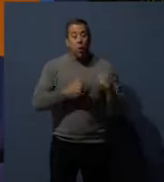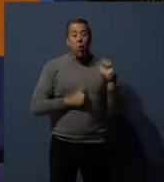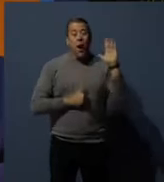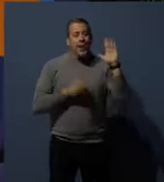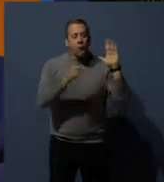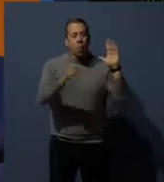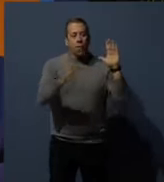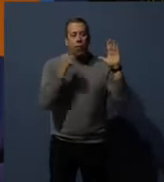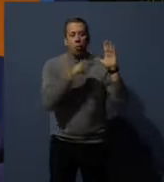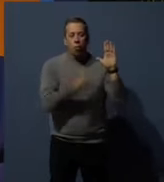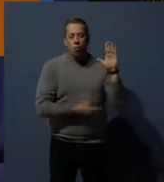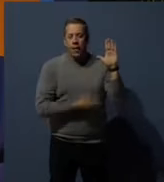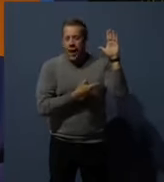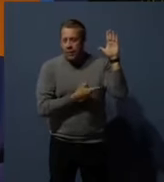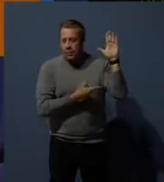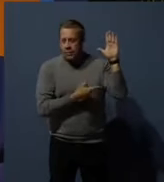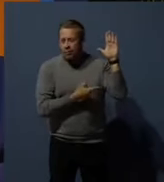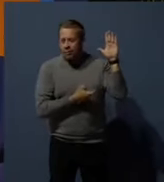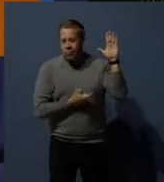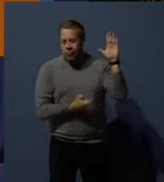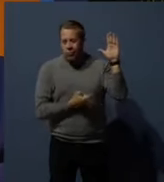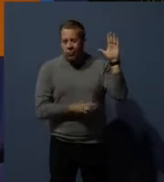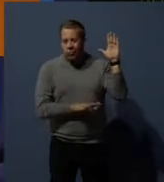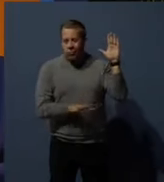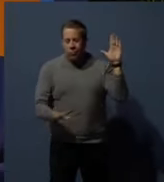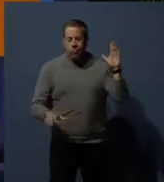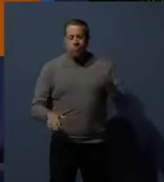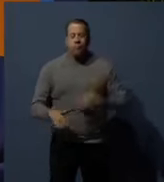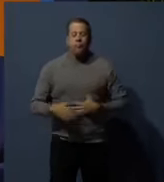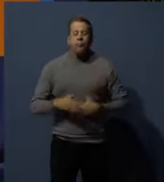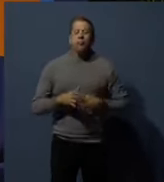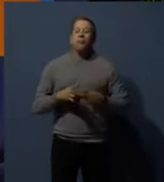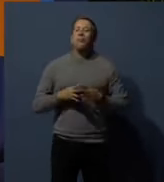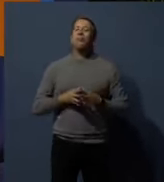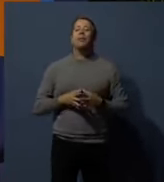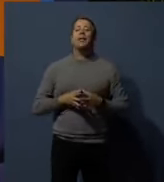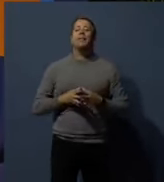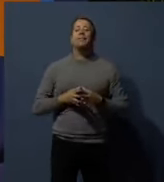you here today. Anybody in that camp? Got a few of those, okay? So